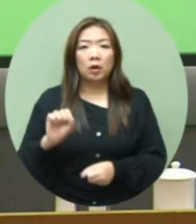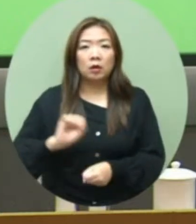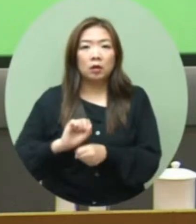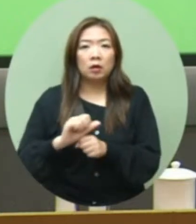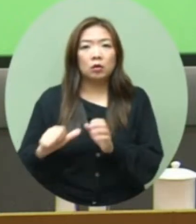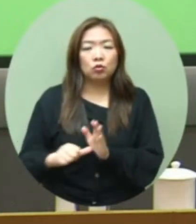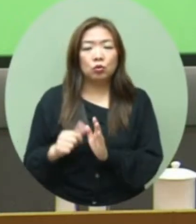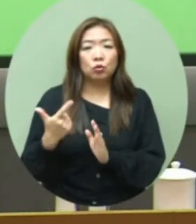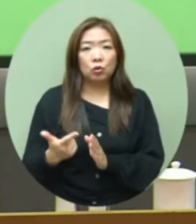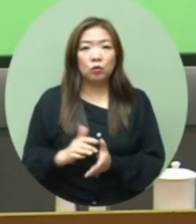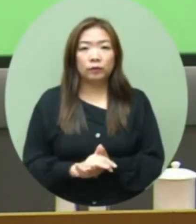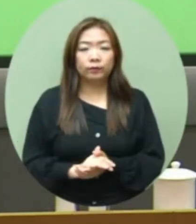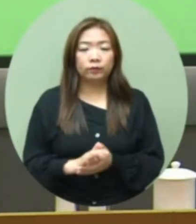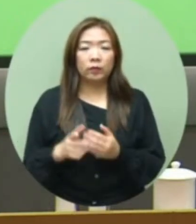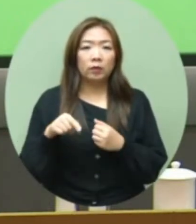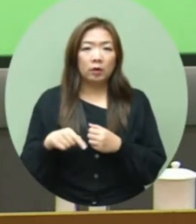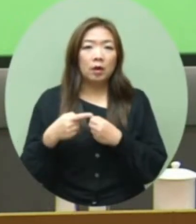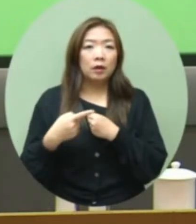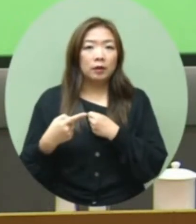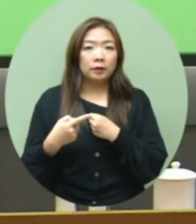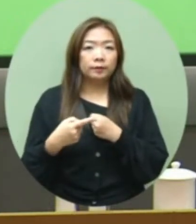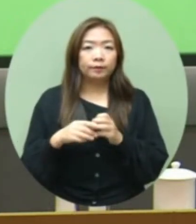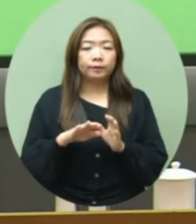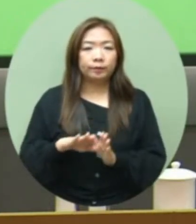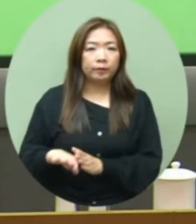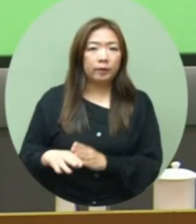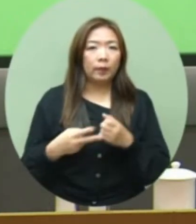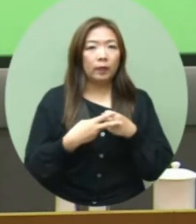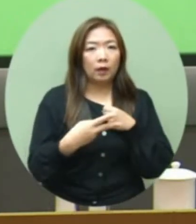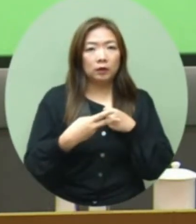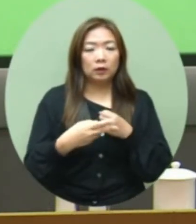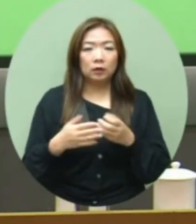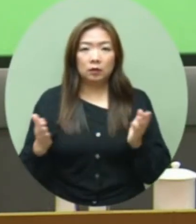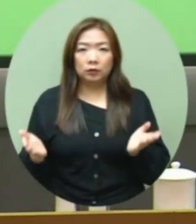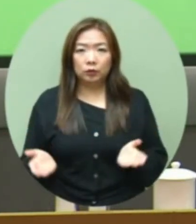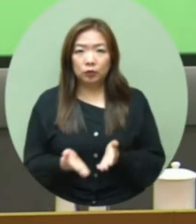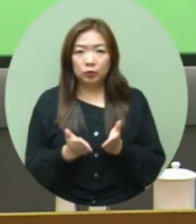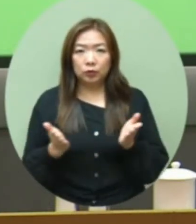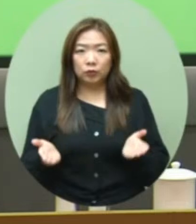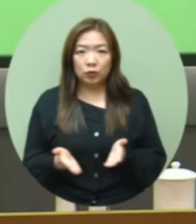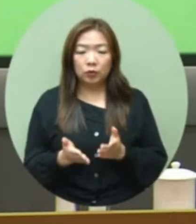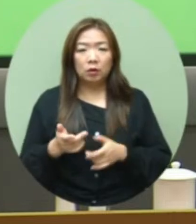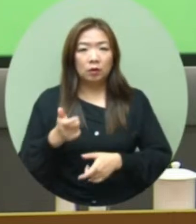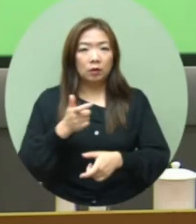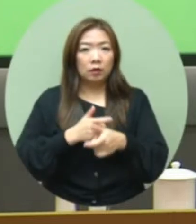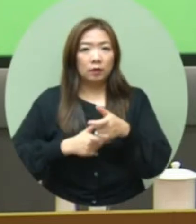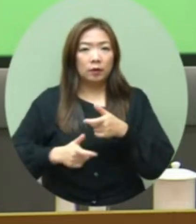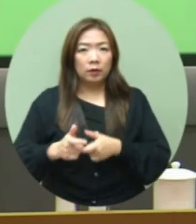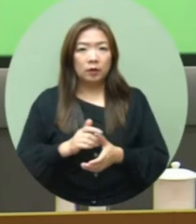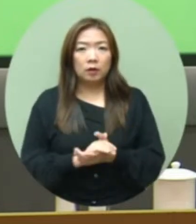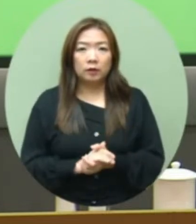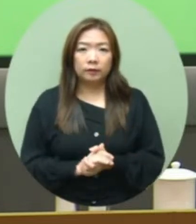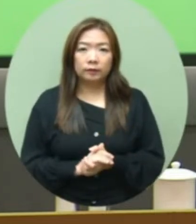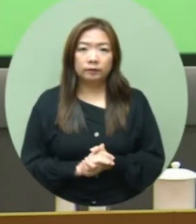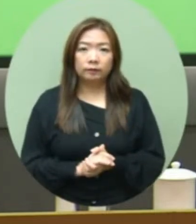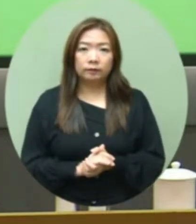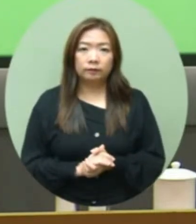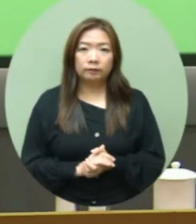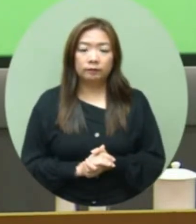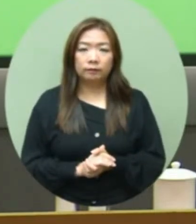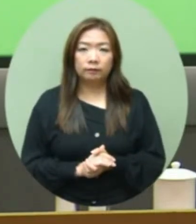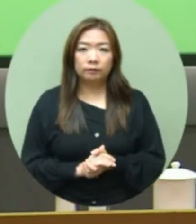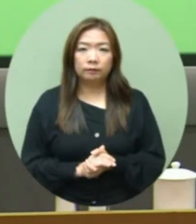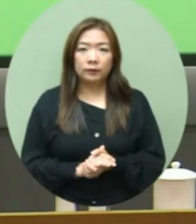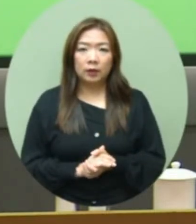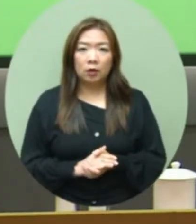we believe that high-end liquor will see a bigger difference in the